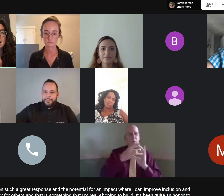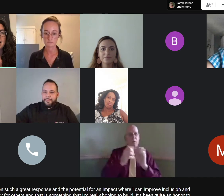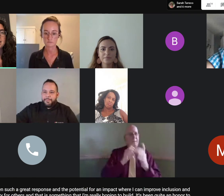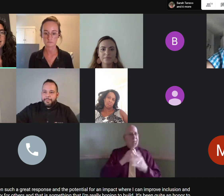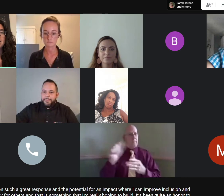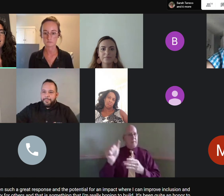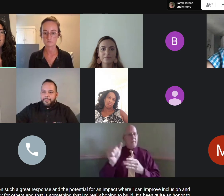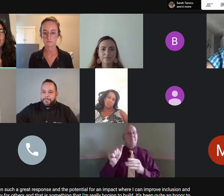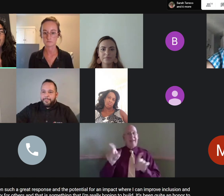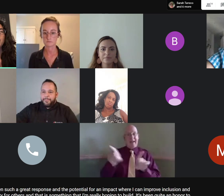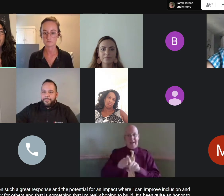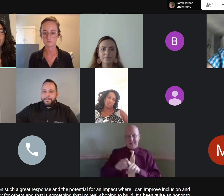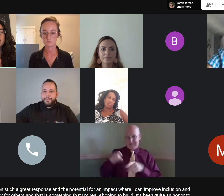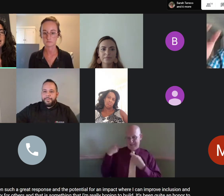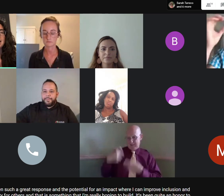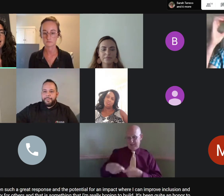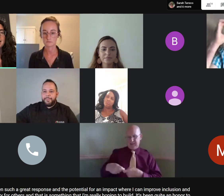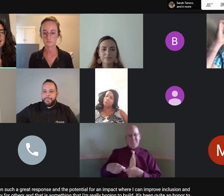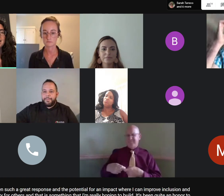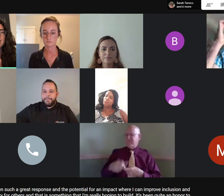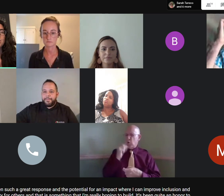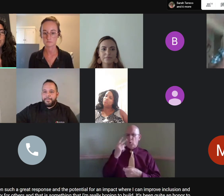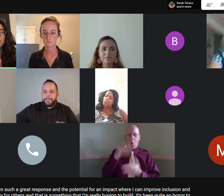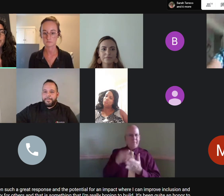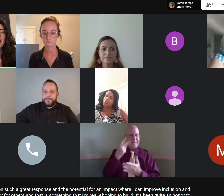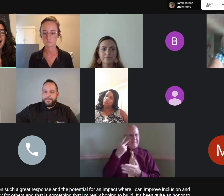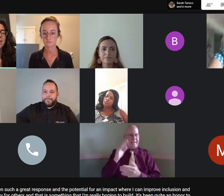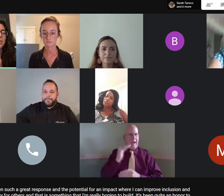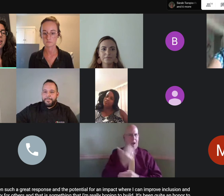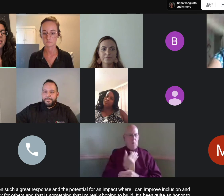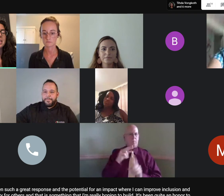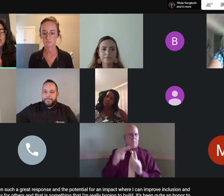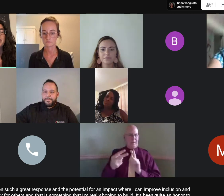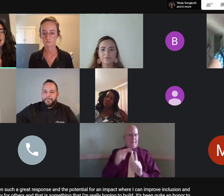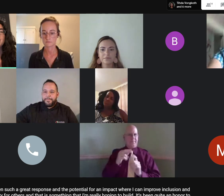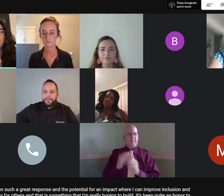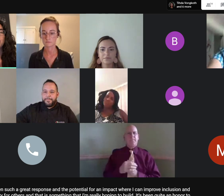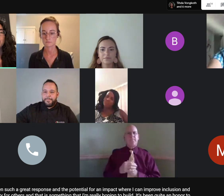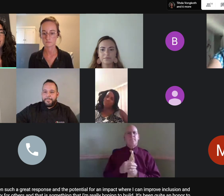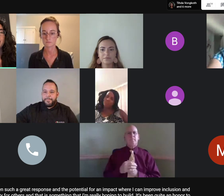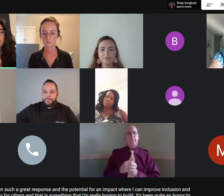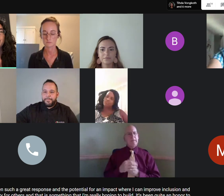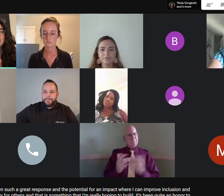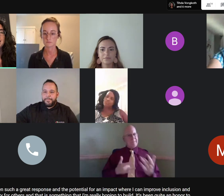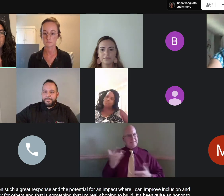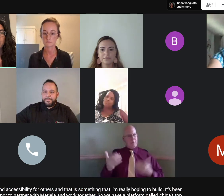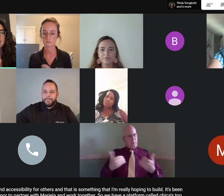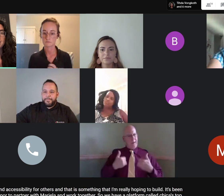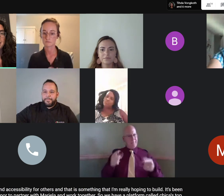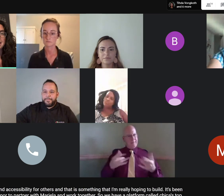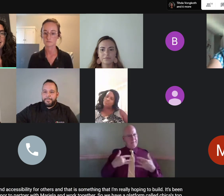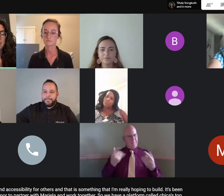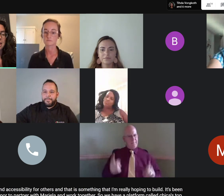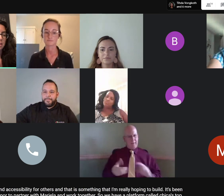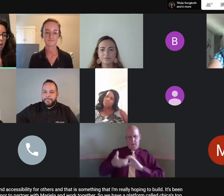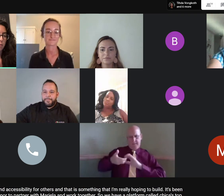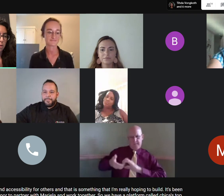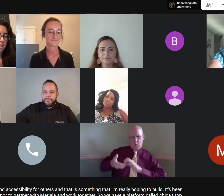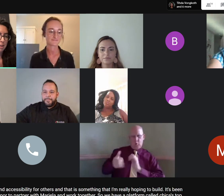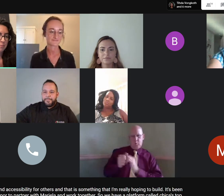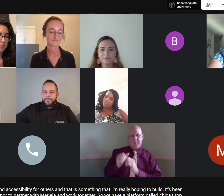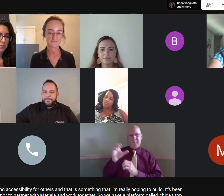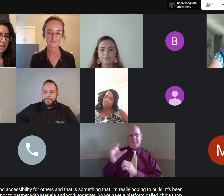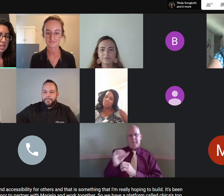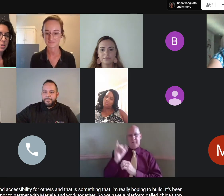as Latinas. So we're really excited to have this event in partnership with the Center for Independent Living of